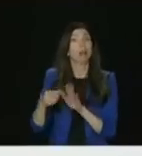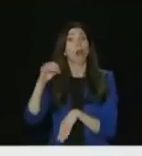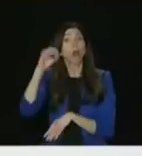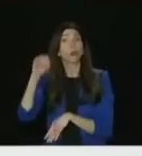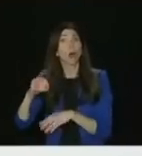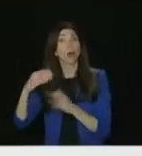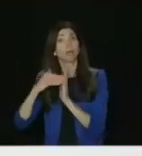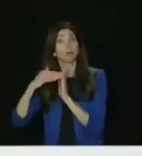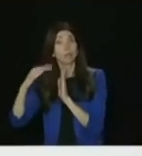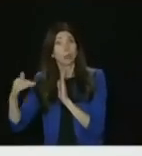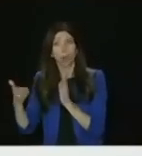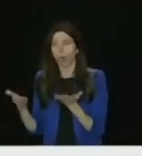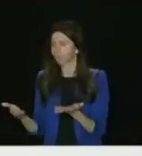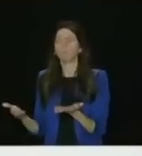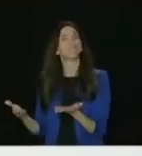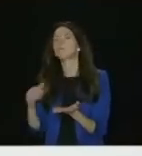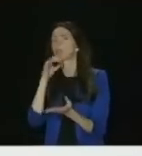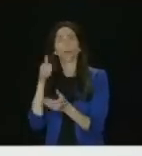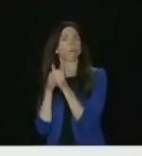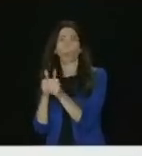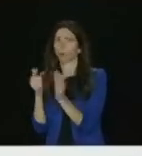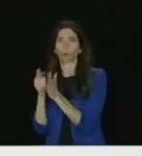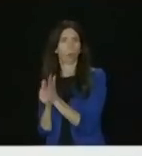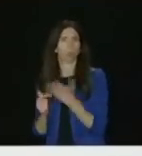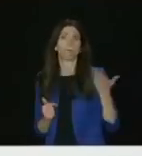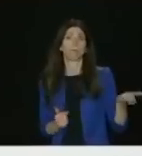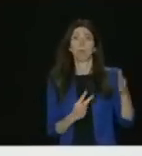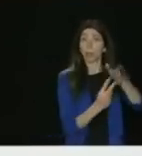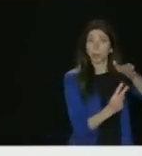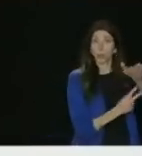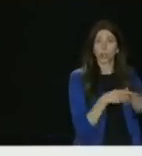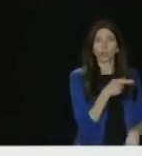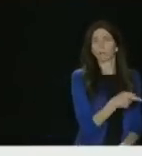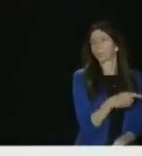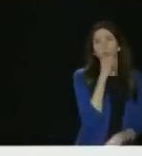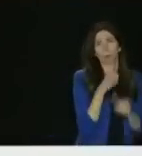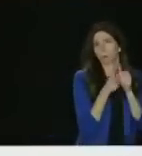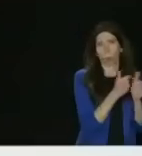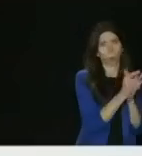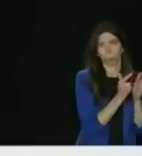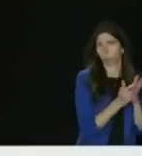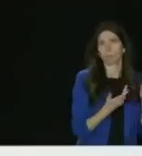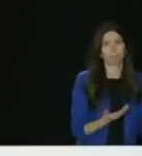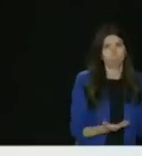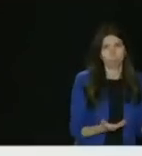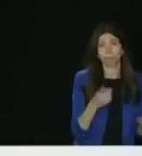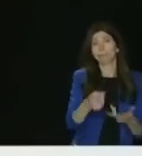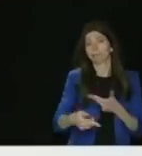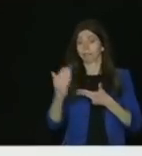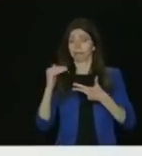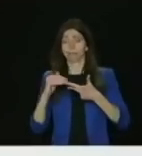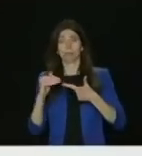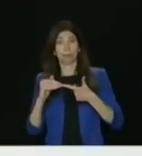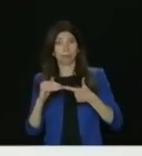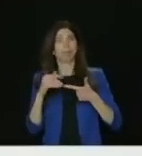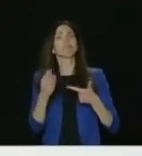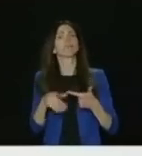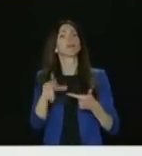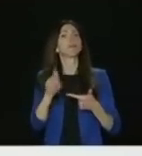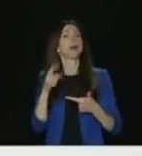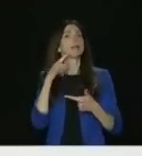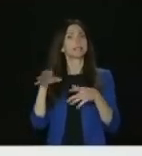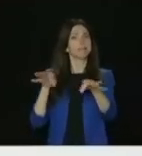Bridge are not lawful protests. Second, designating and securing places where blockades are to be